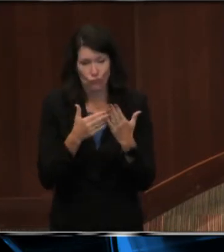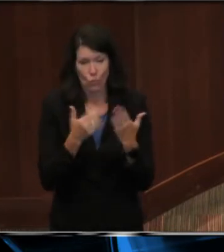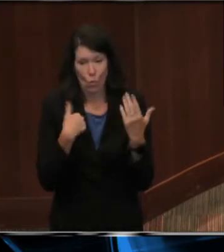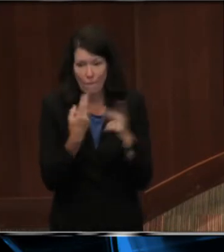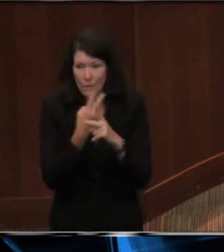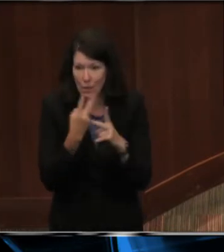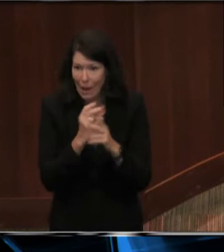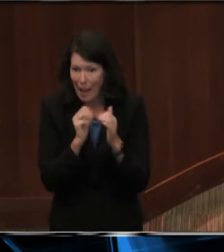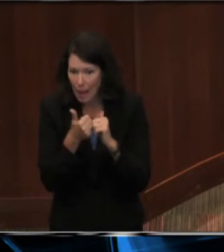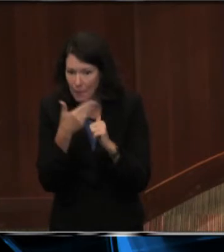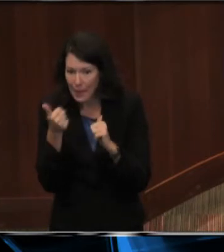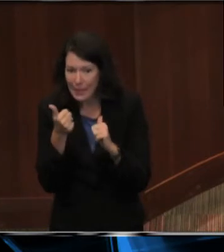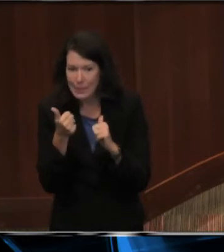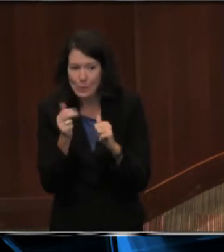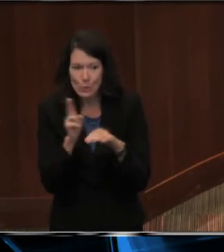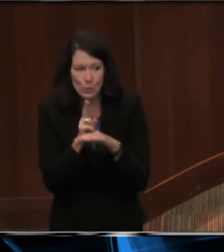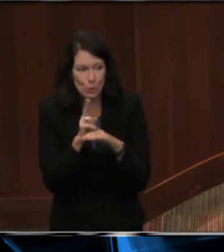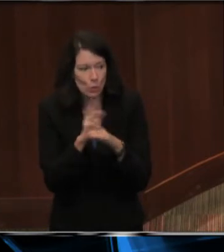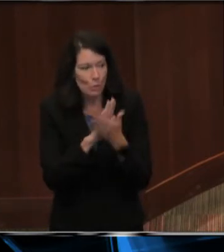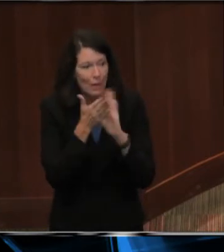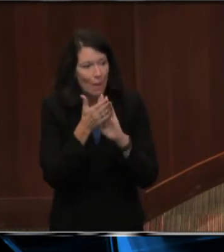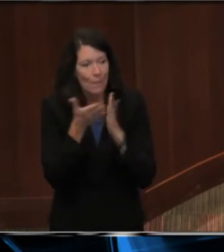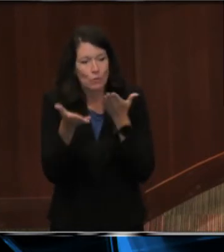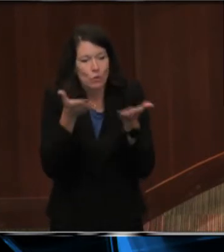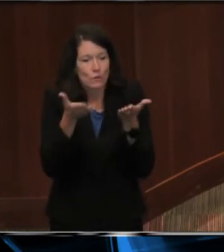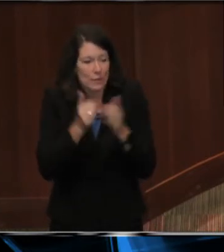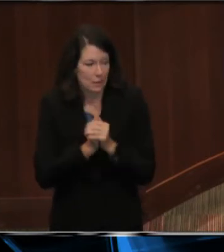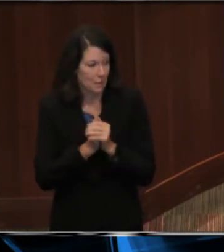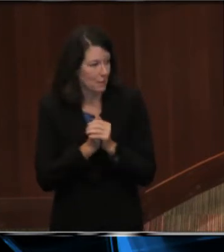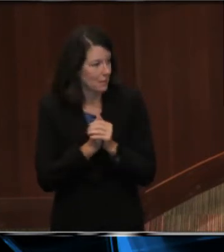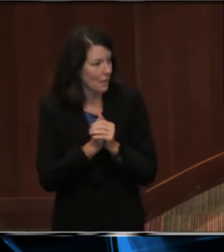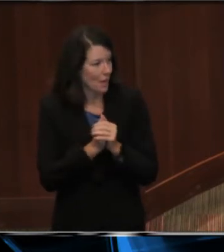want to figure out how we can best be of service. So